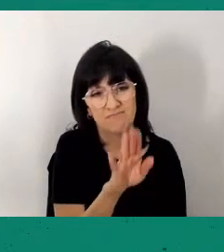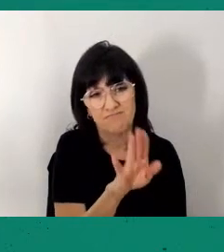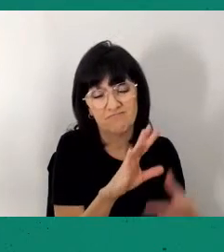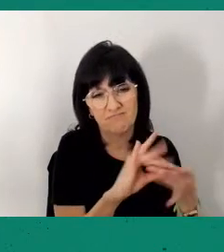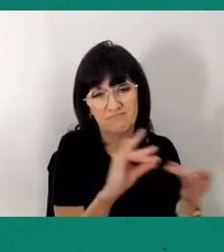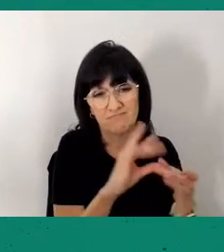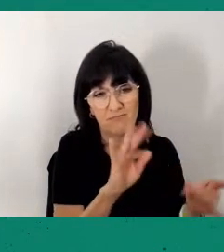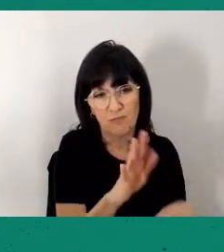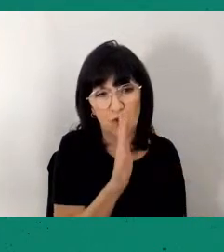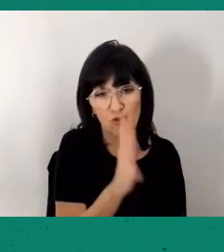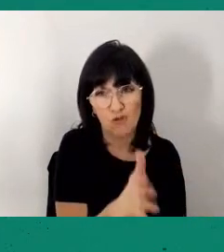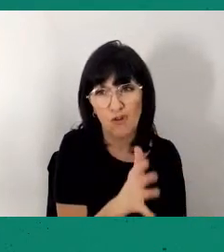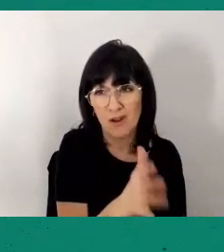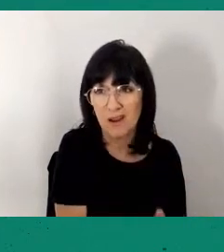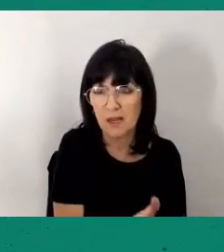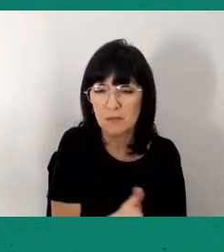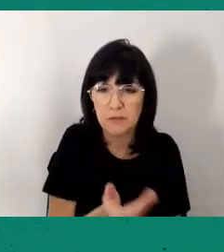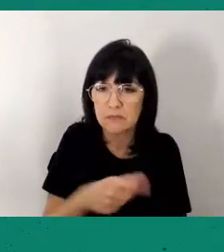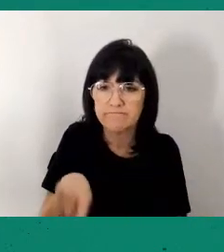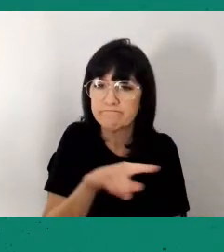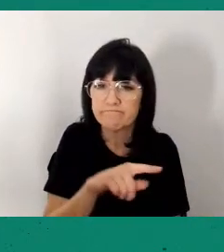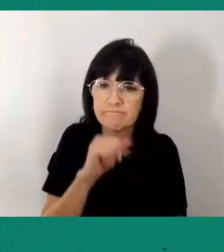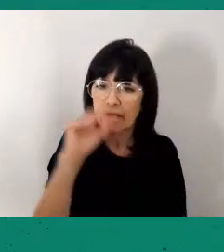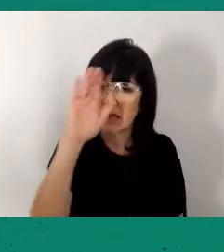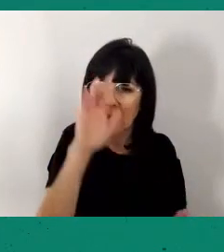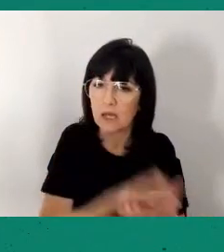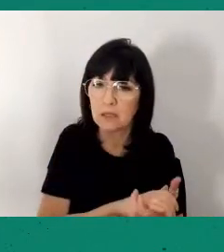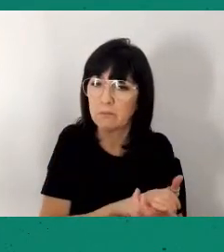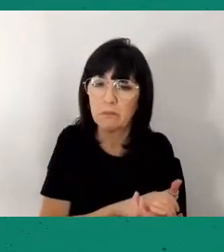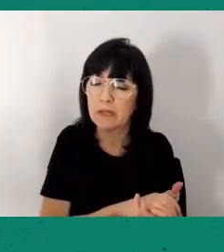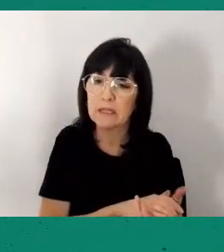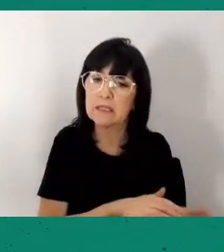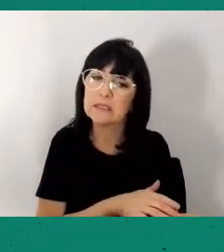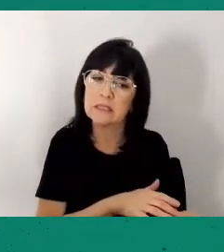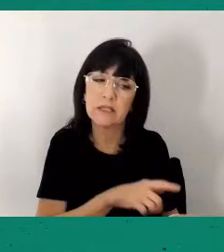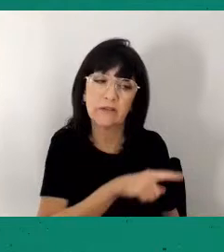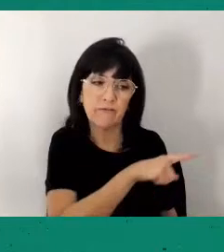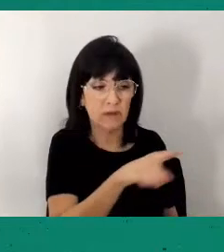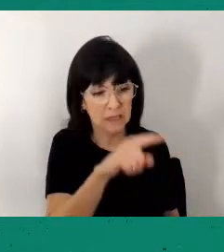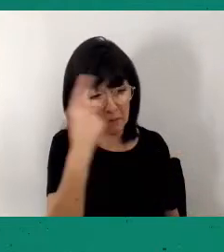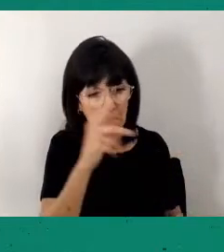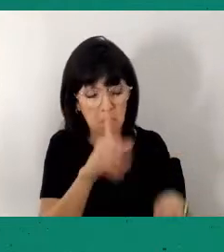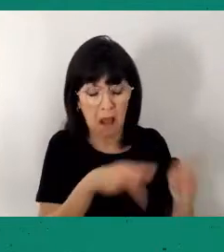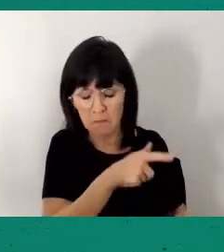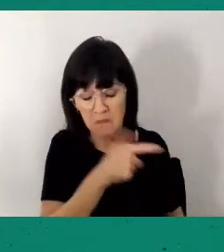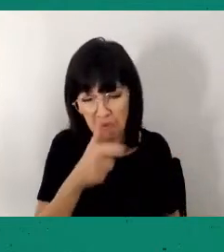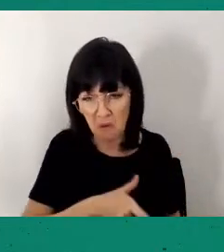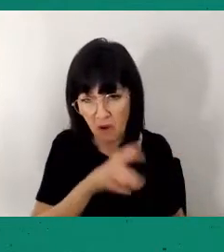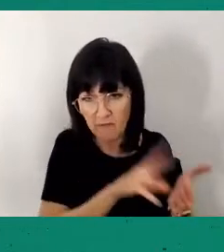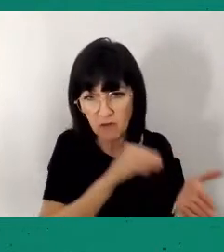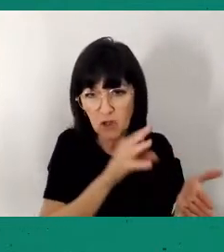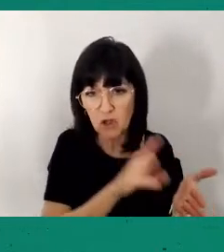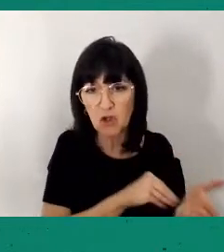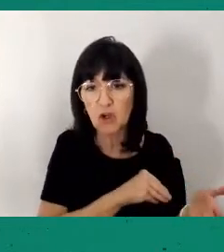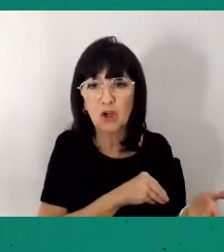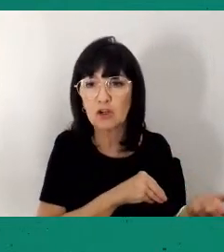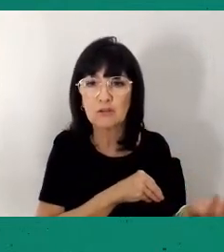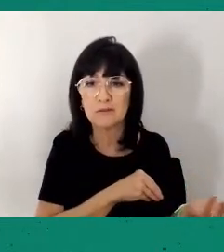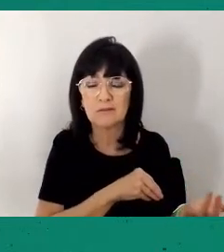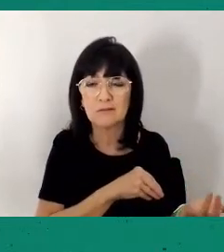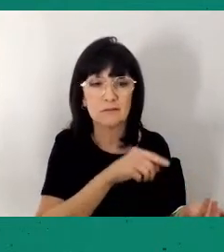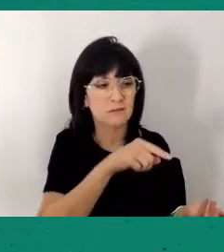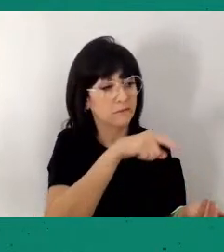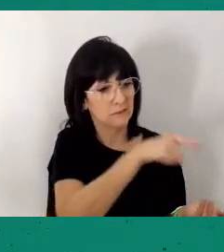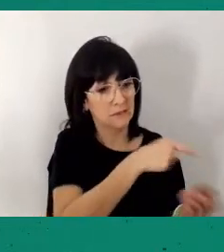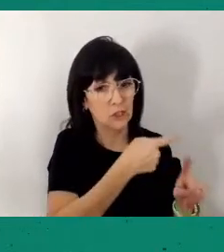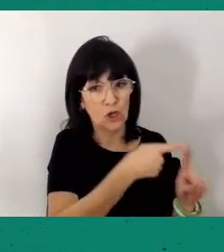they just didn't believe Black folks, first of all, had enough sense to learn anything. They didn't realize that it had come from a continent that had over 800 languages. But anyway,